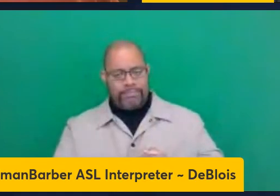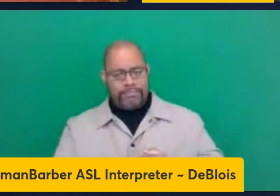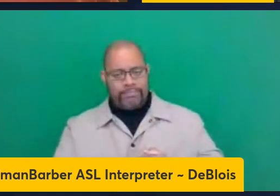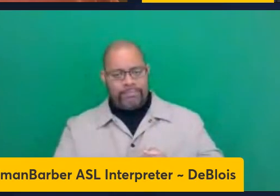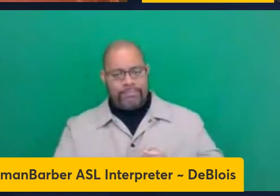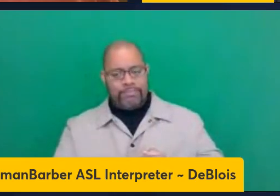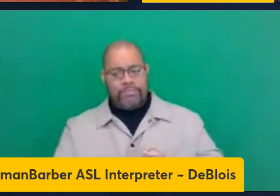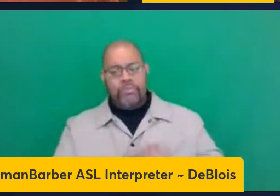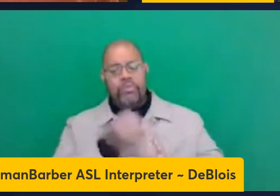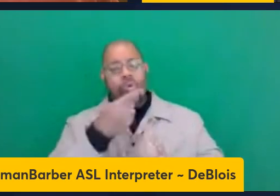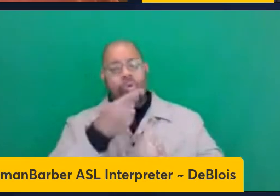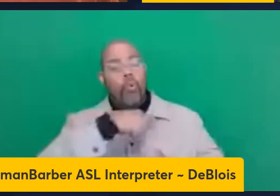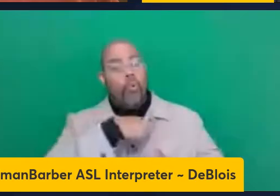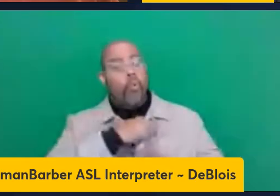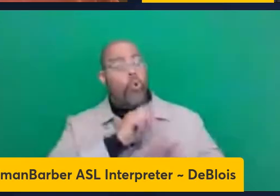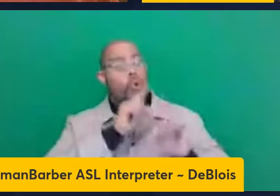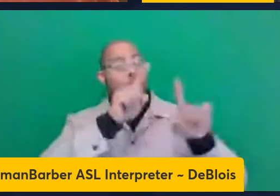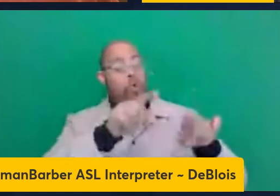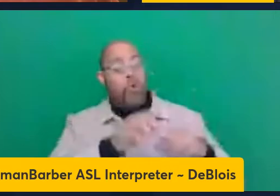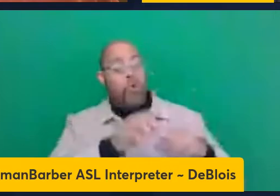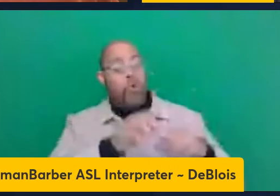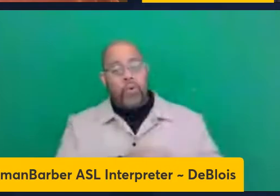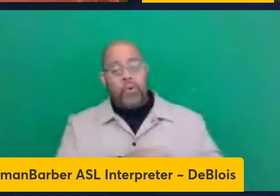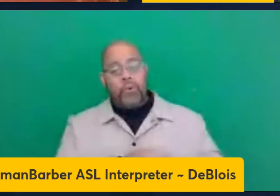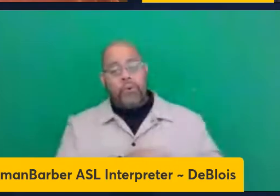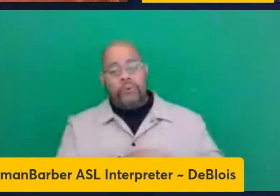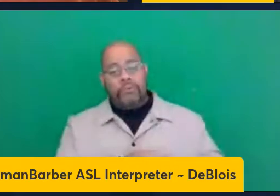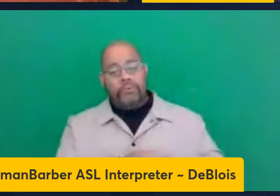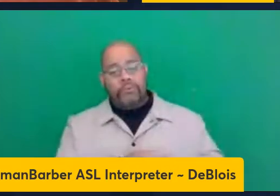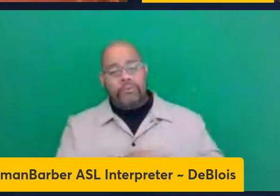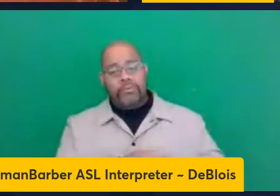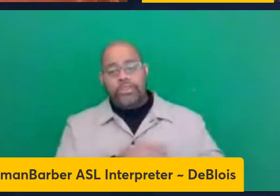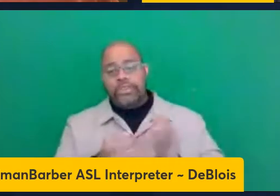So we go out there and compete, just like